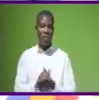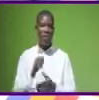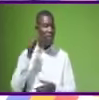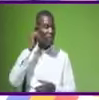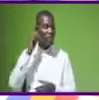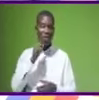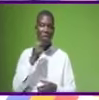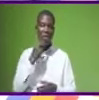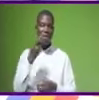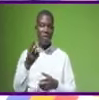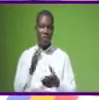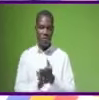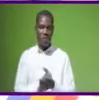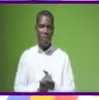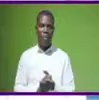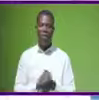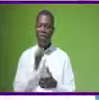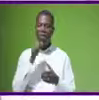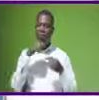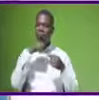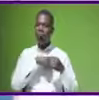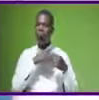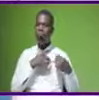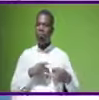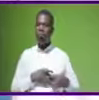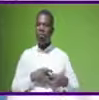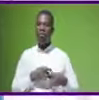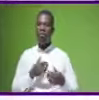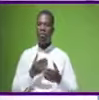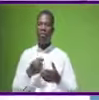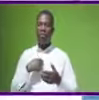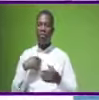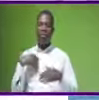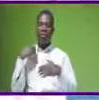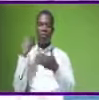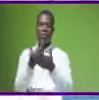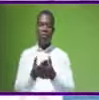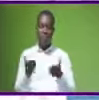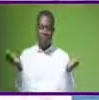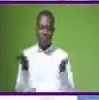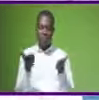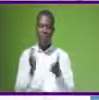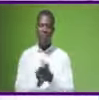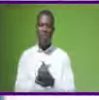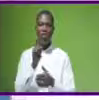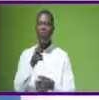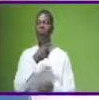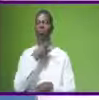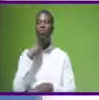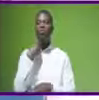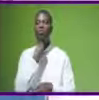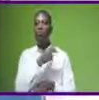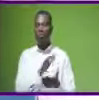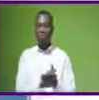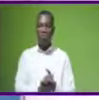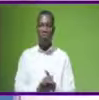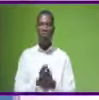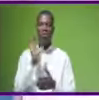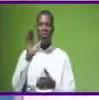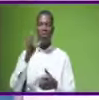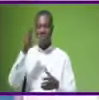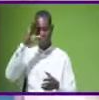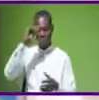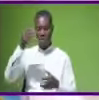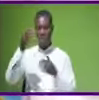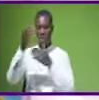Asante da enkwa kuma bia moda na memedi aba yes ente oyo osofo oyo nyame